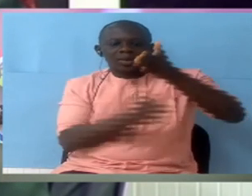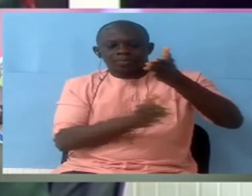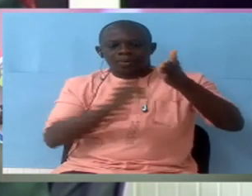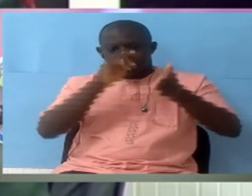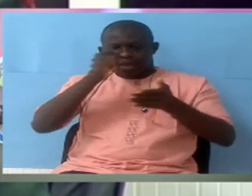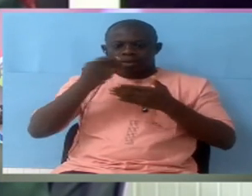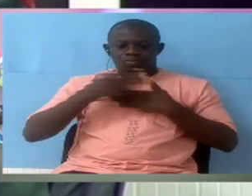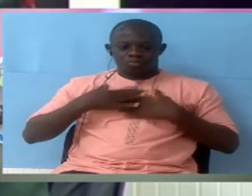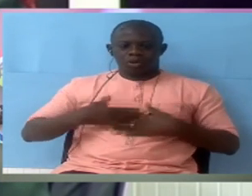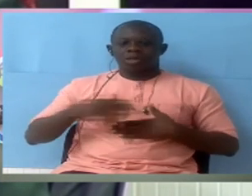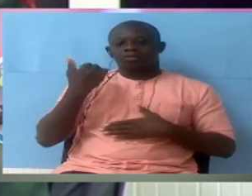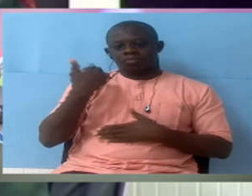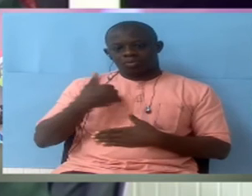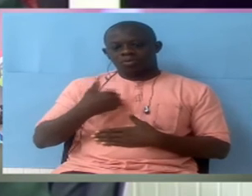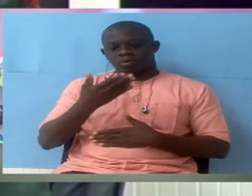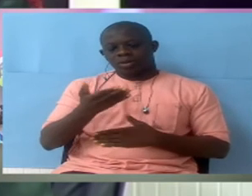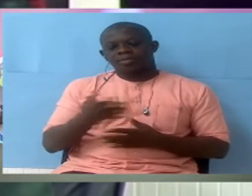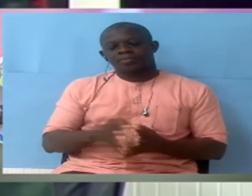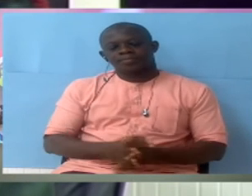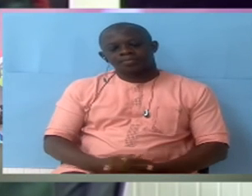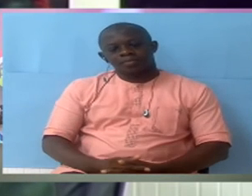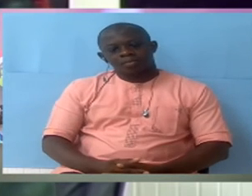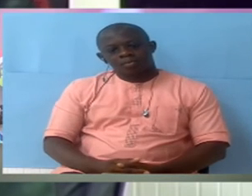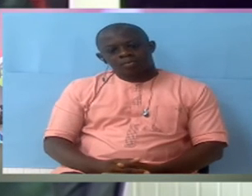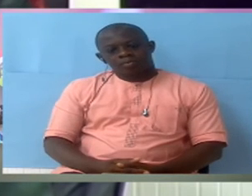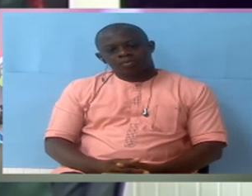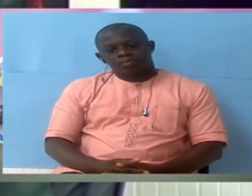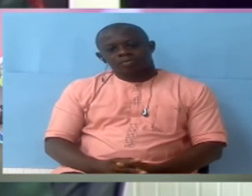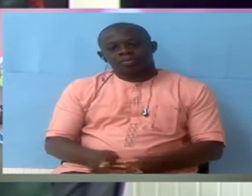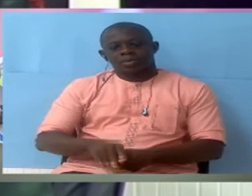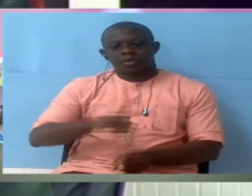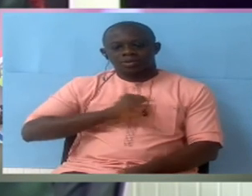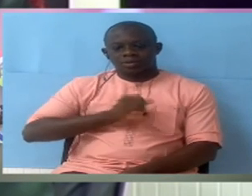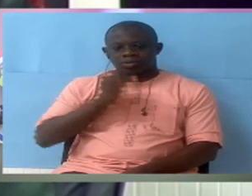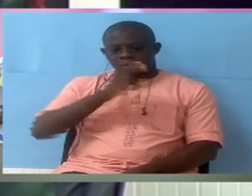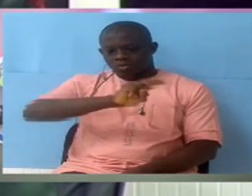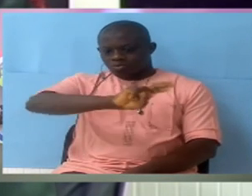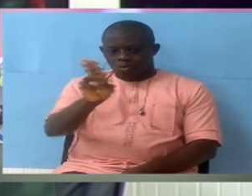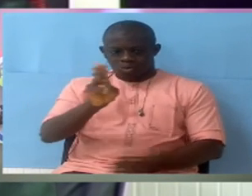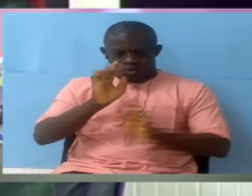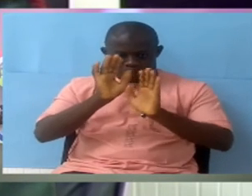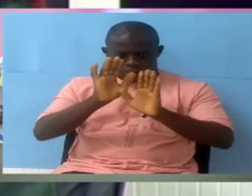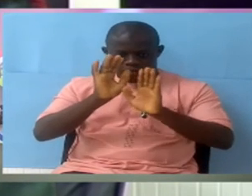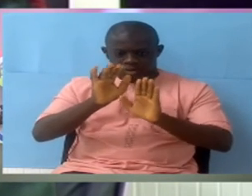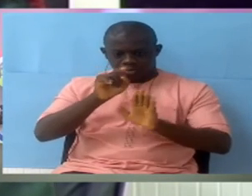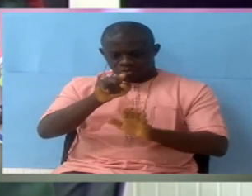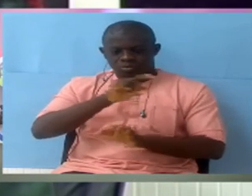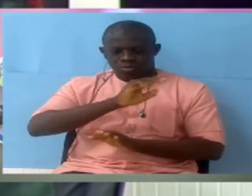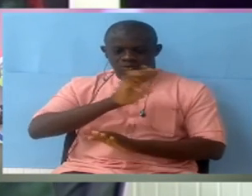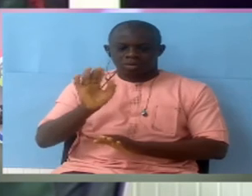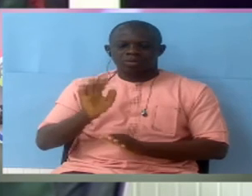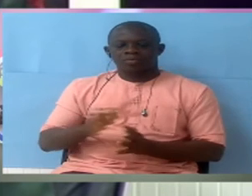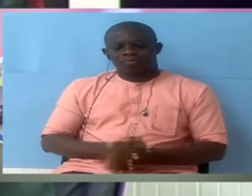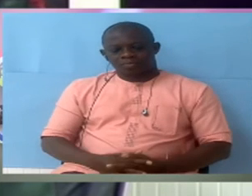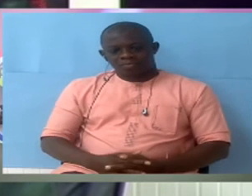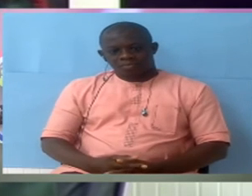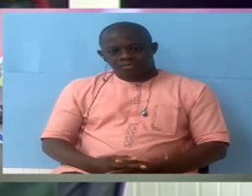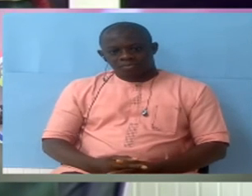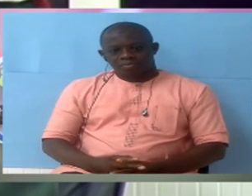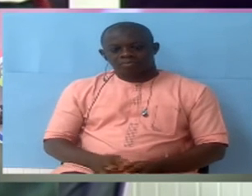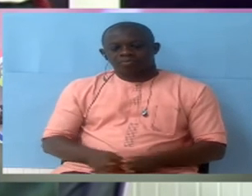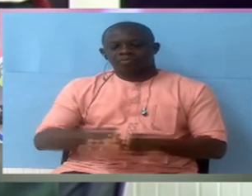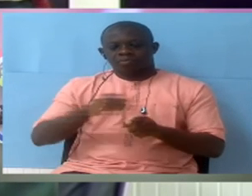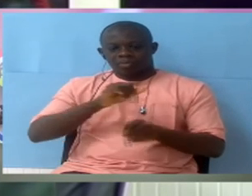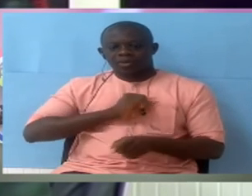fa nga xamne fa lañu denc ci niw yi. He said no, wait. Mune ma dedet haral. Then